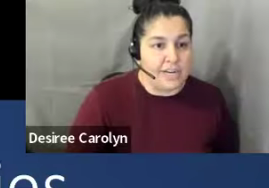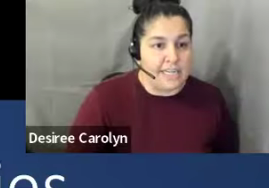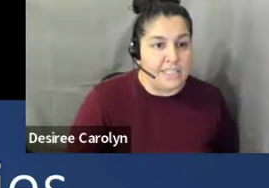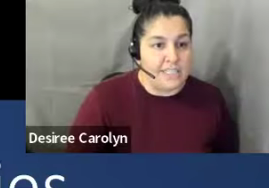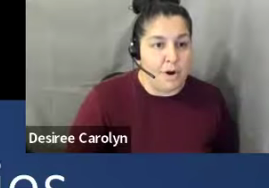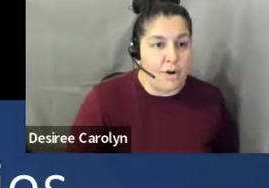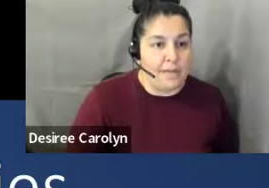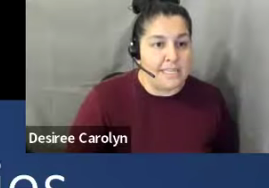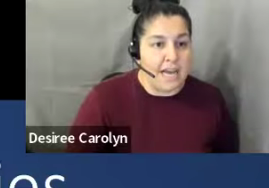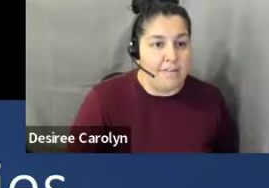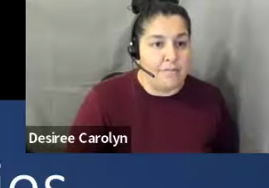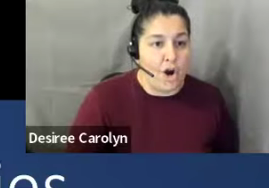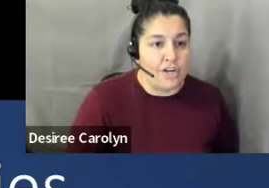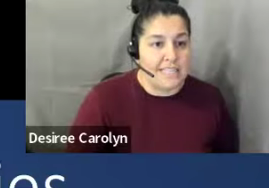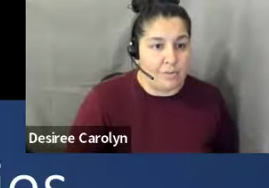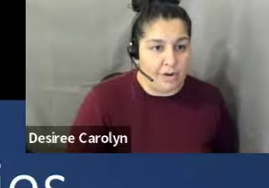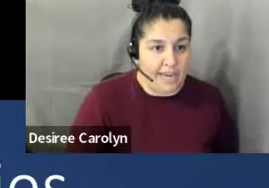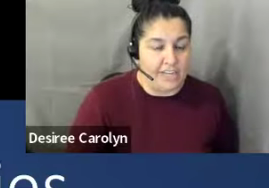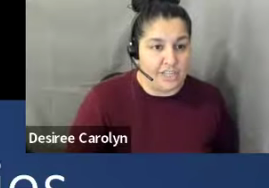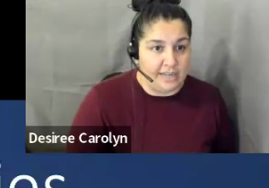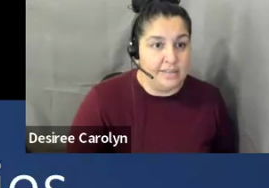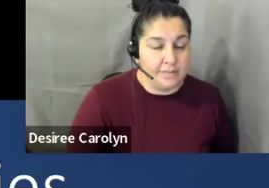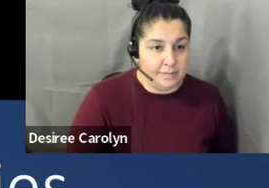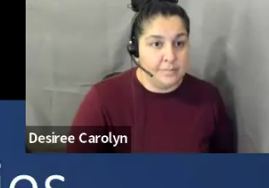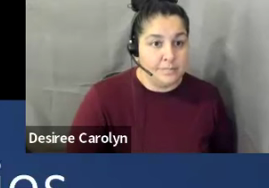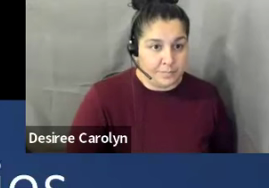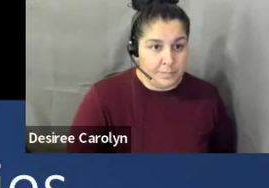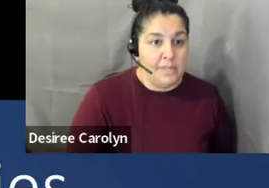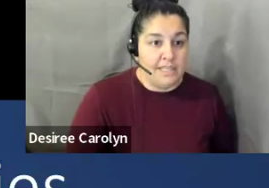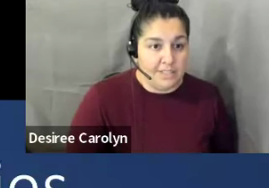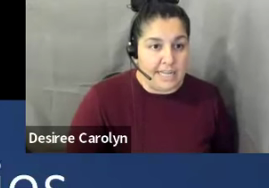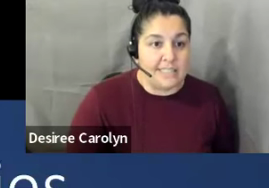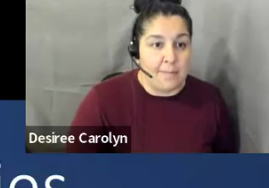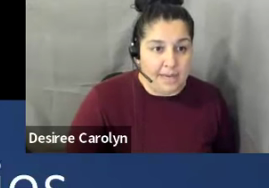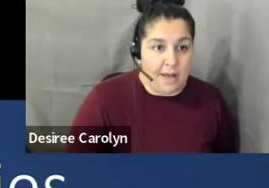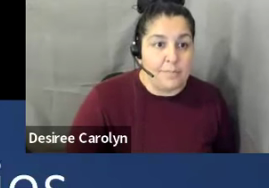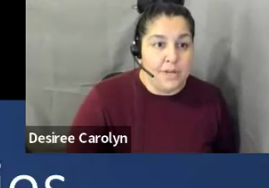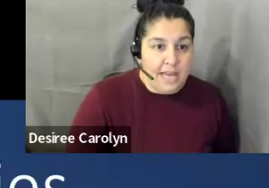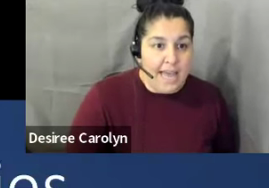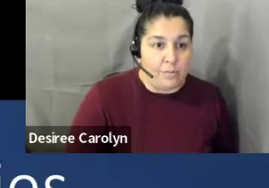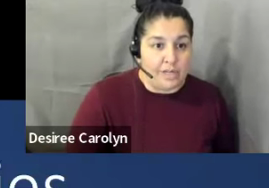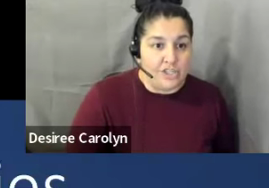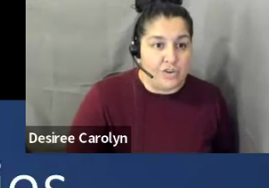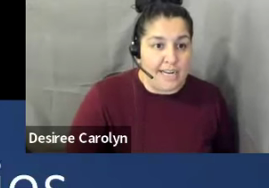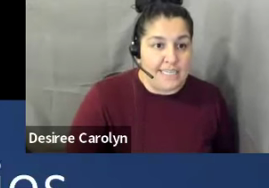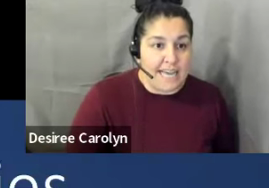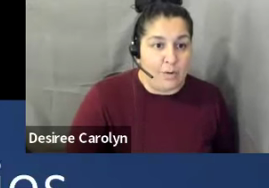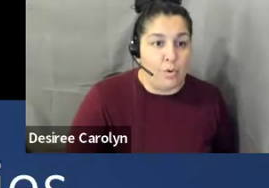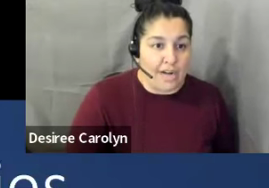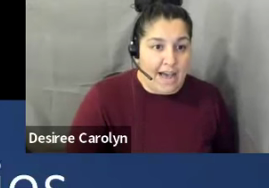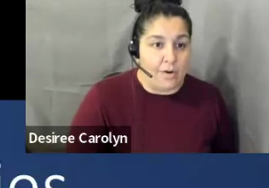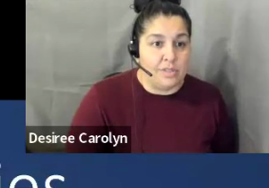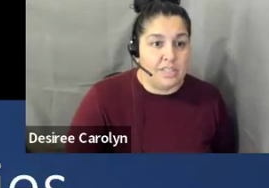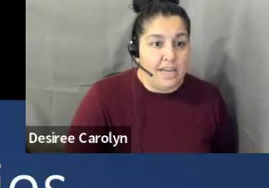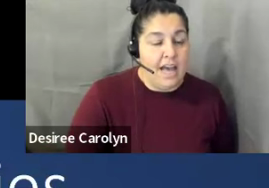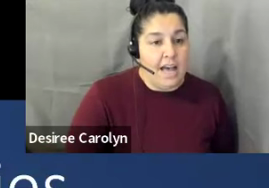that training to the Department of Parks and Recreation. So that's coming up. And we're going to try to get